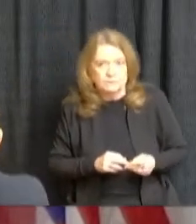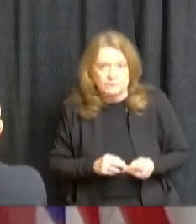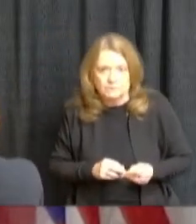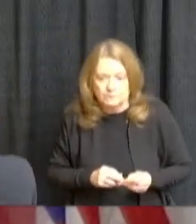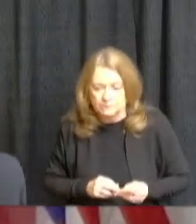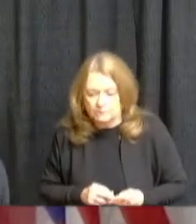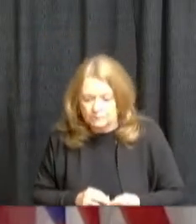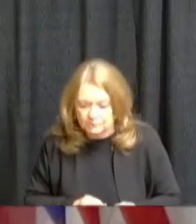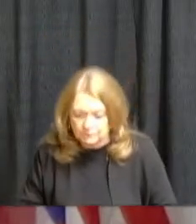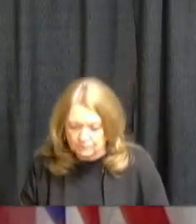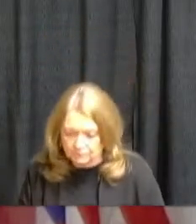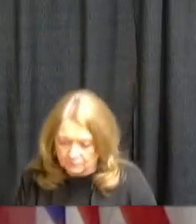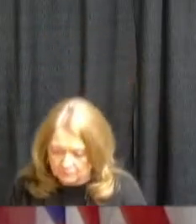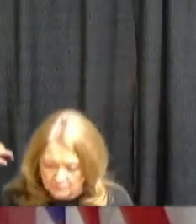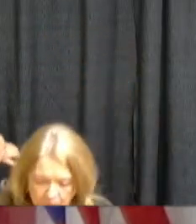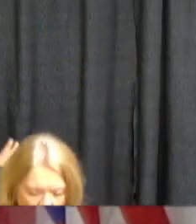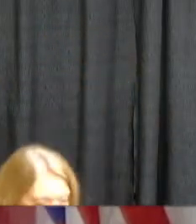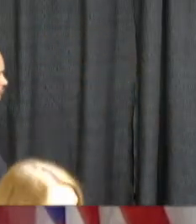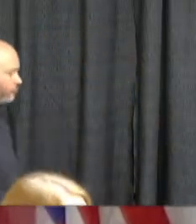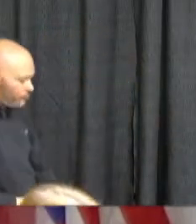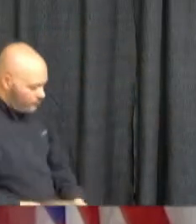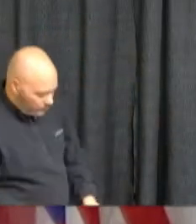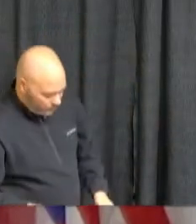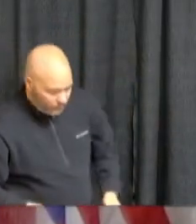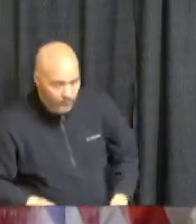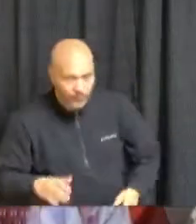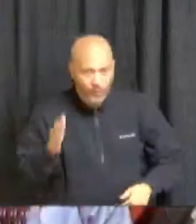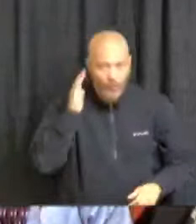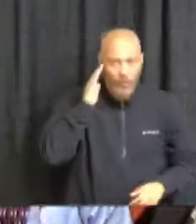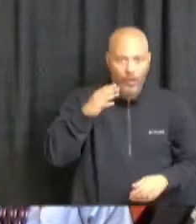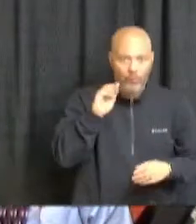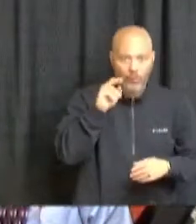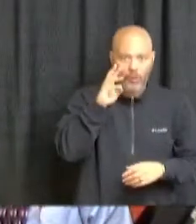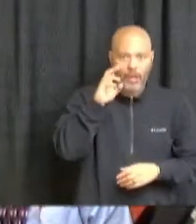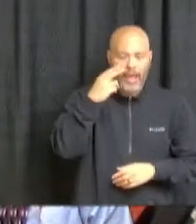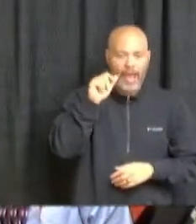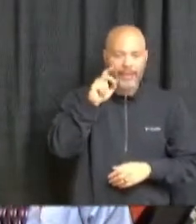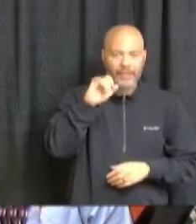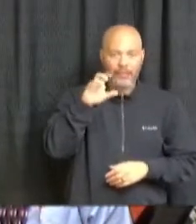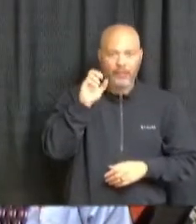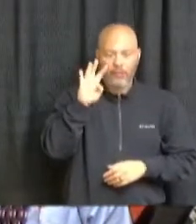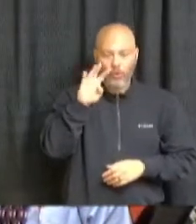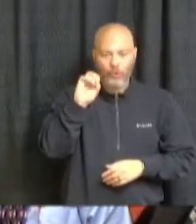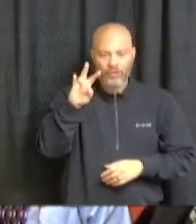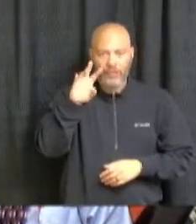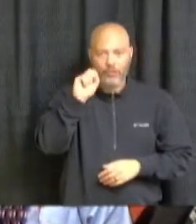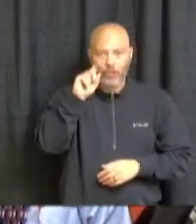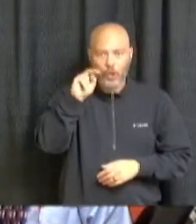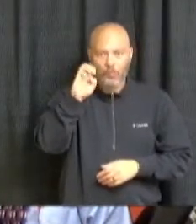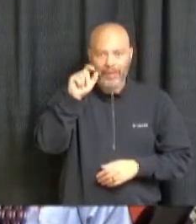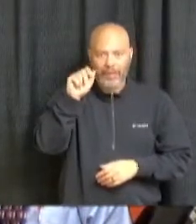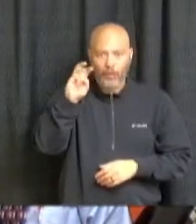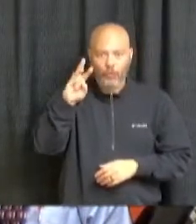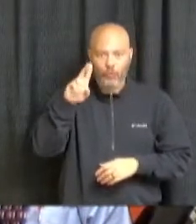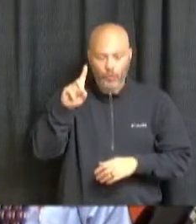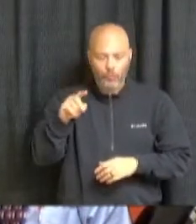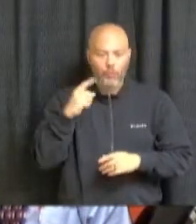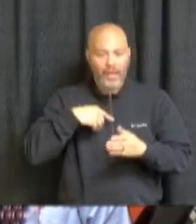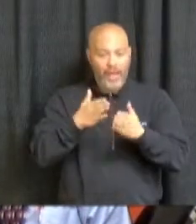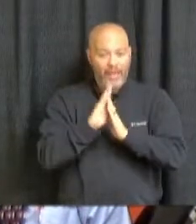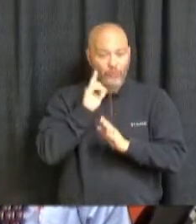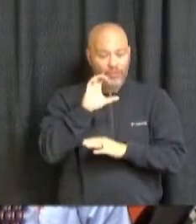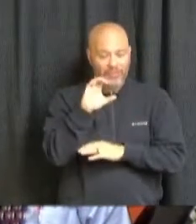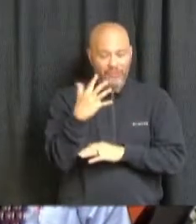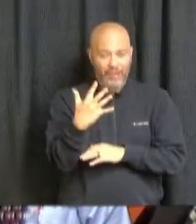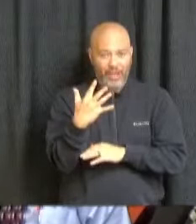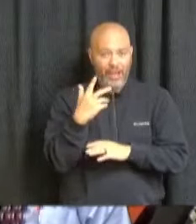Mr. Hadley, give us your name and address. You have 5 minutes. Wade Hadley, 407 Stone Meadow Road. We're asking for a C5 here.